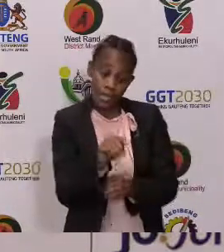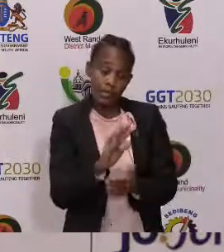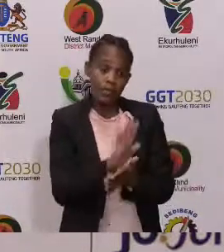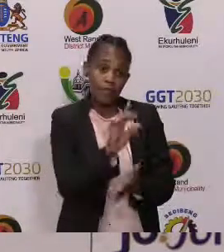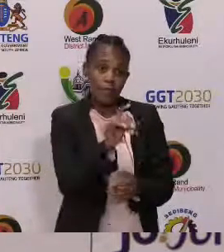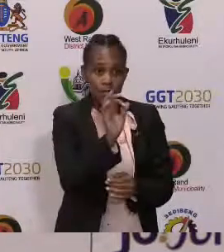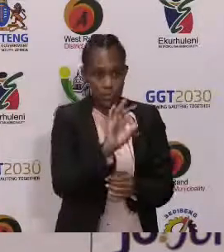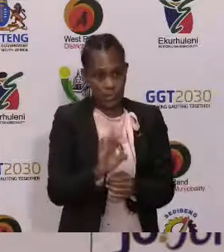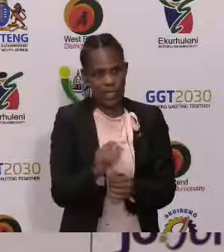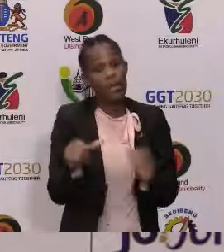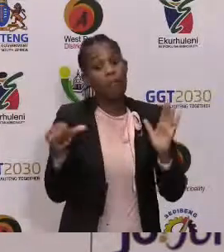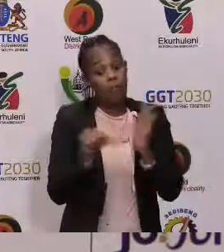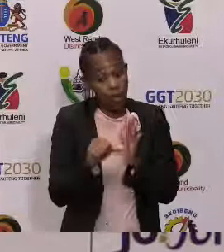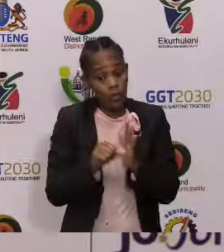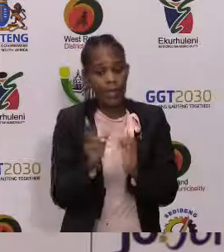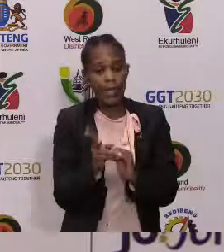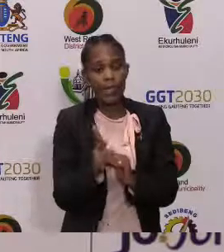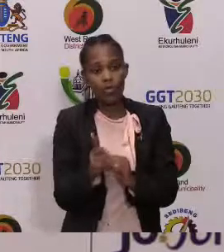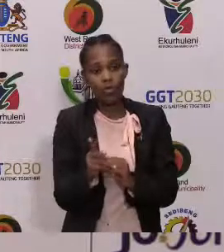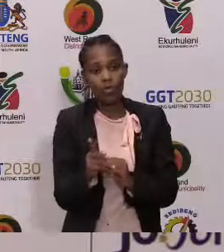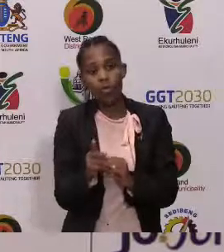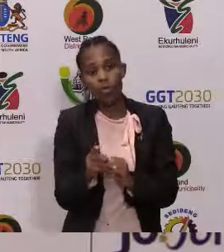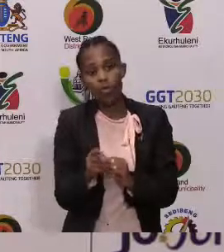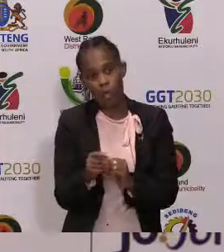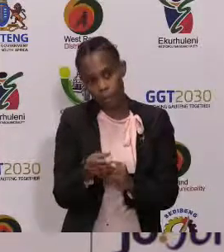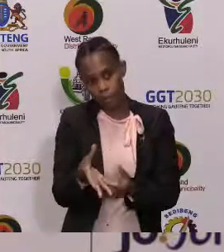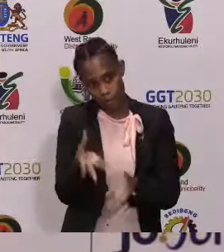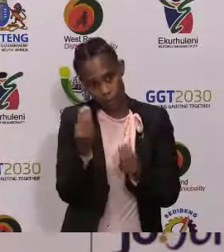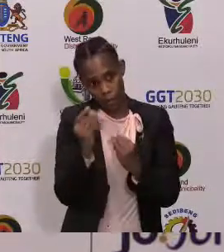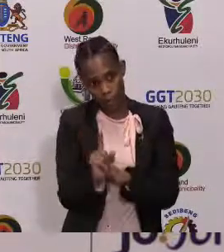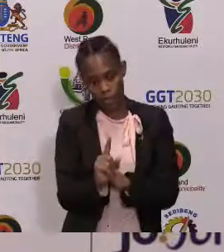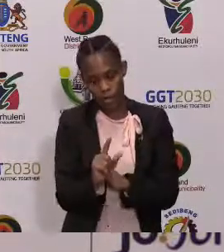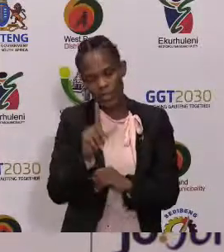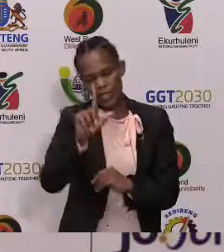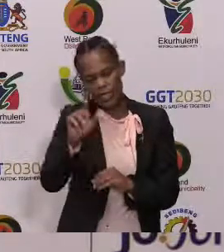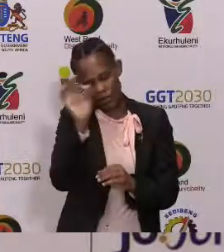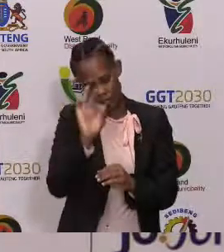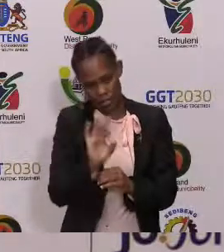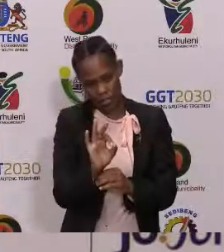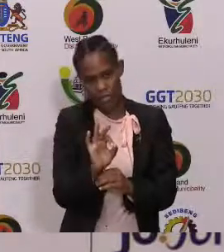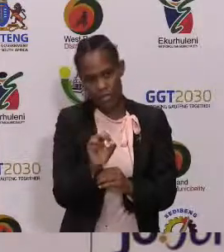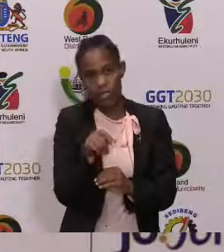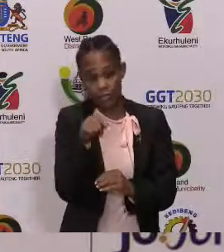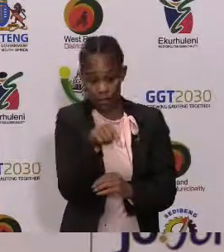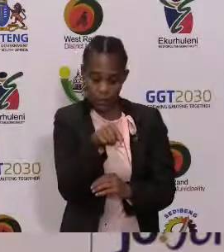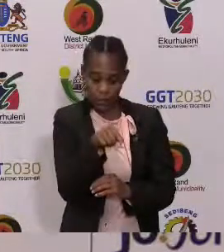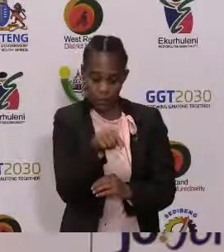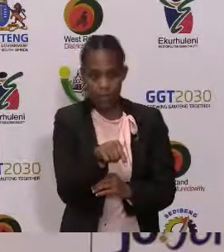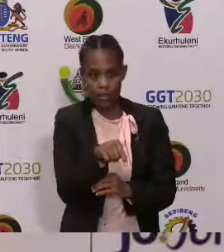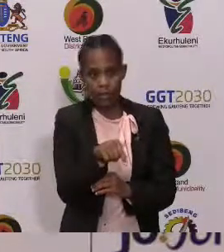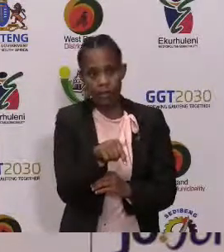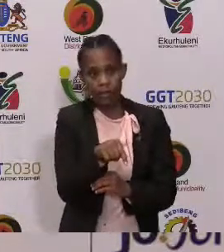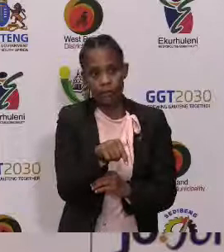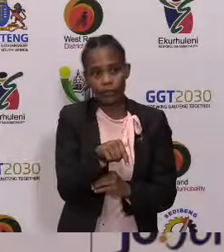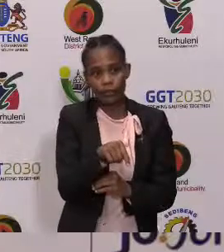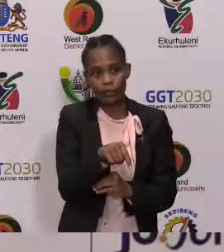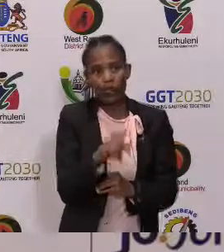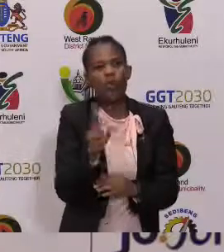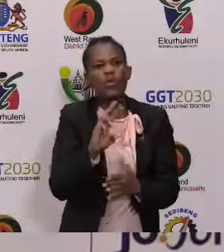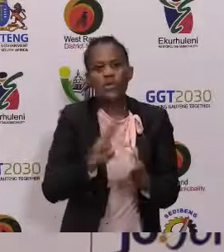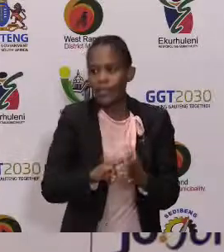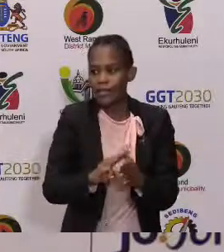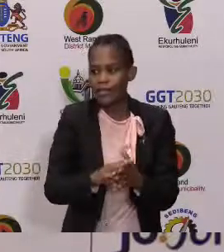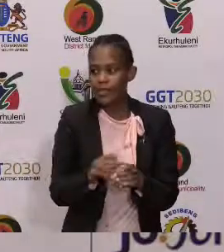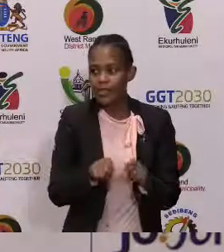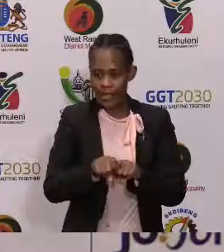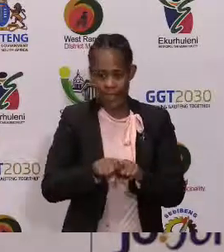and very important again, what we find is that only 47% of them were seropositive. Right? So what is the reason for this?